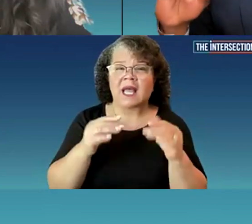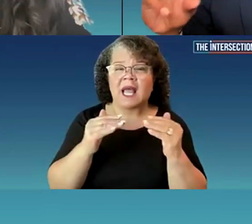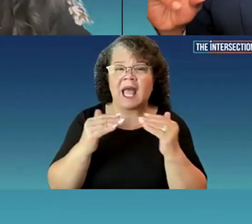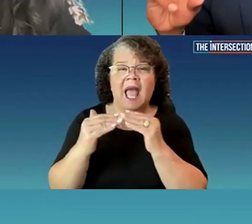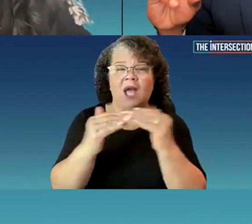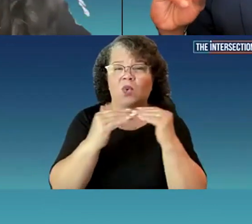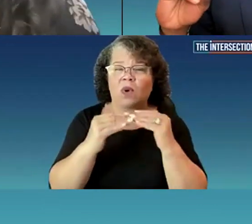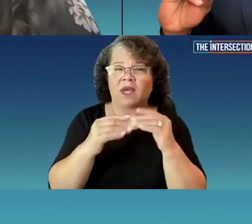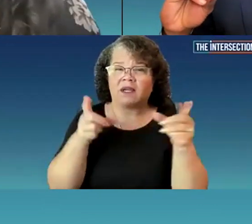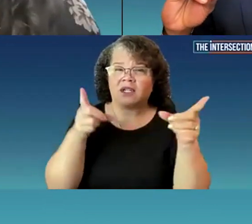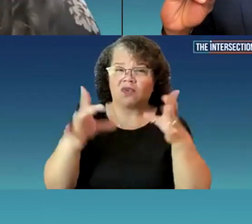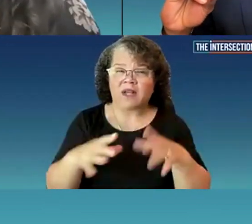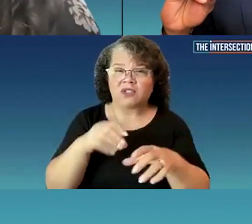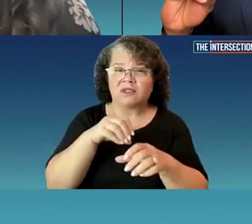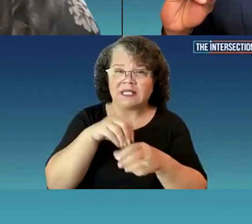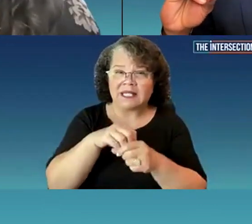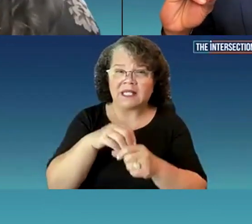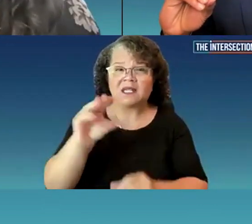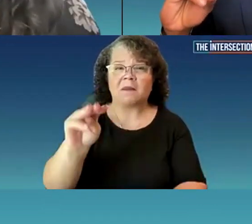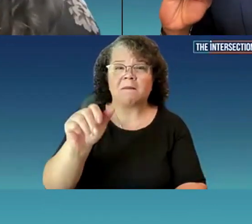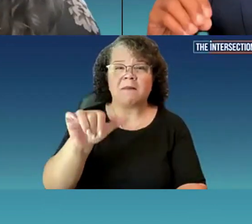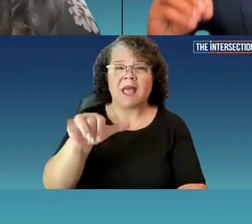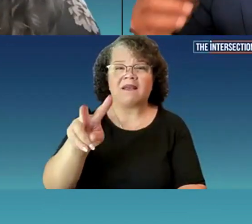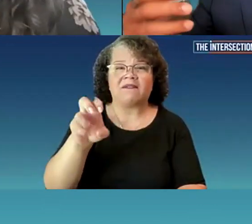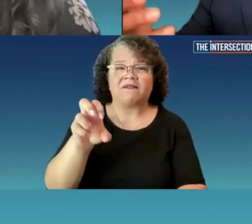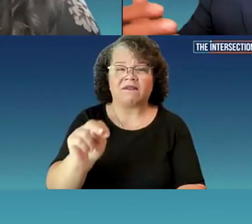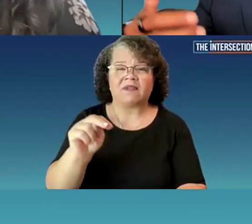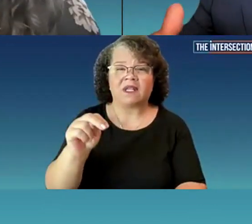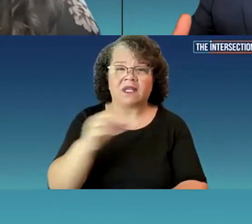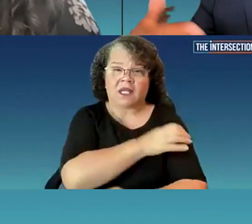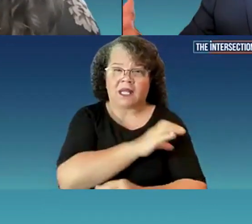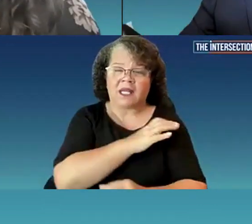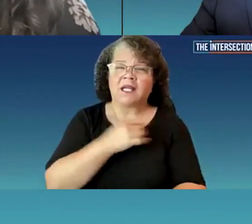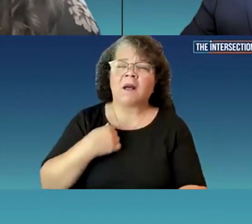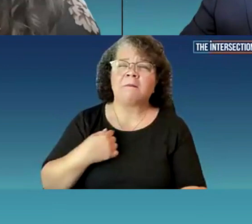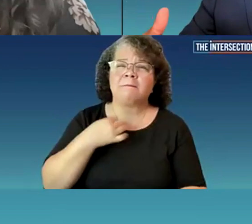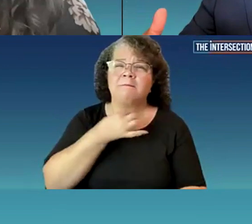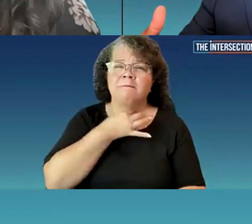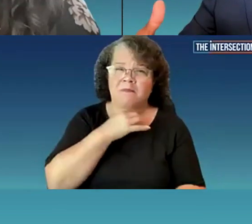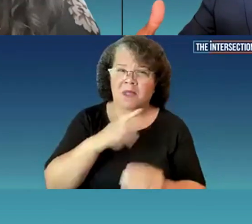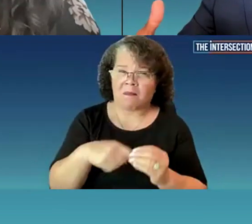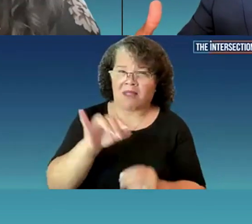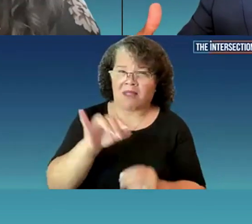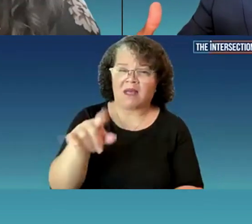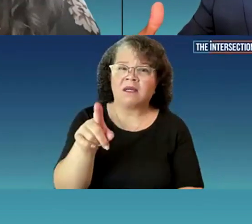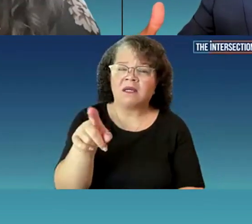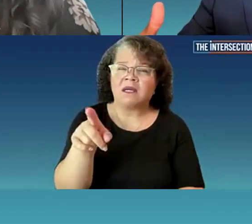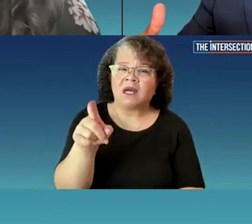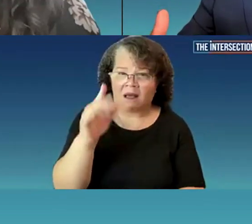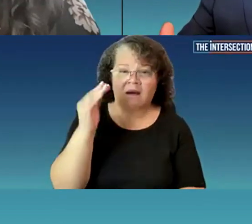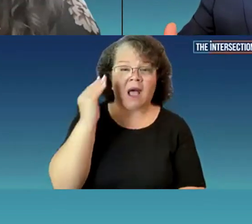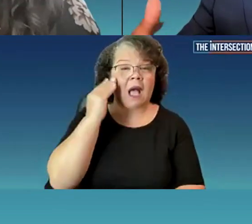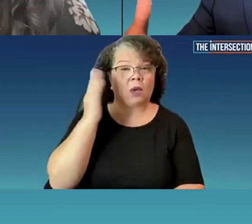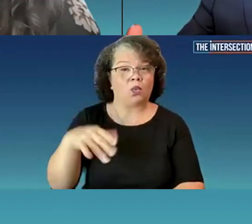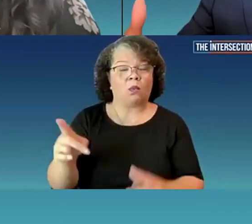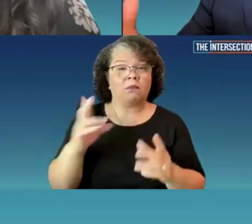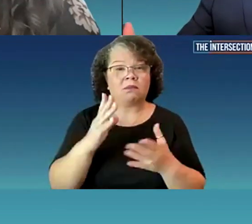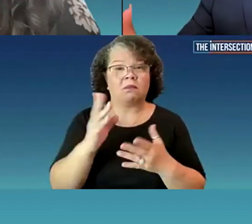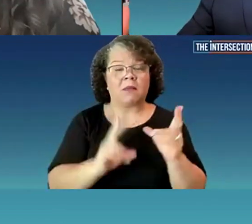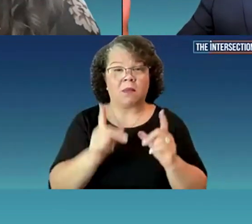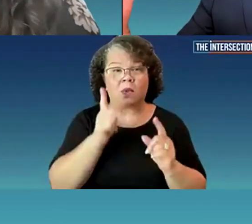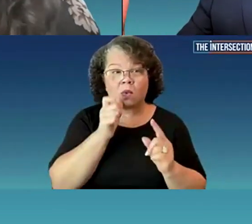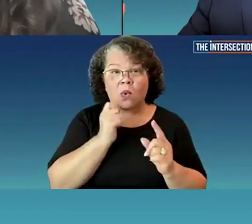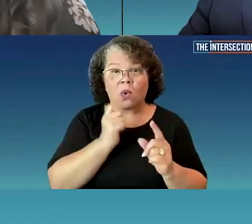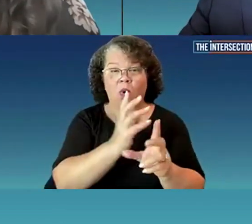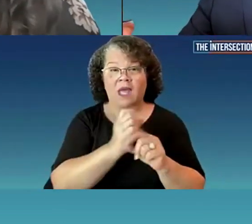Maven Clinic. Okay. And I want to ask about this because I know there are people who get the words